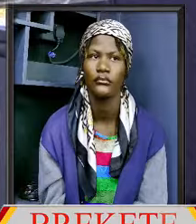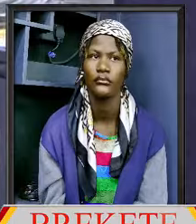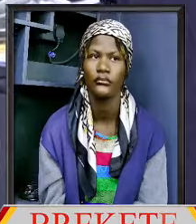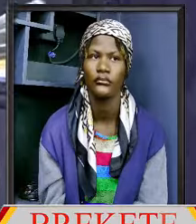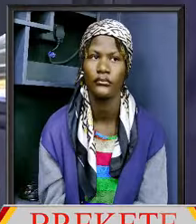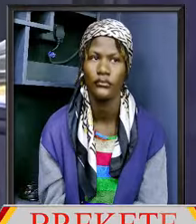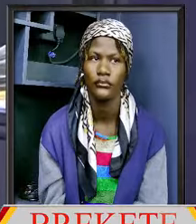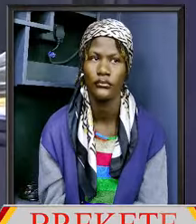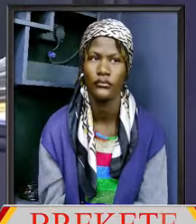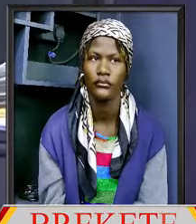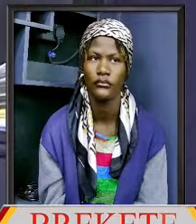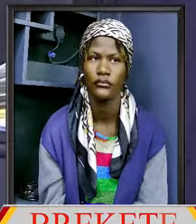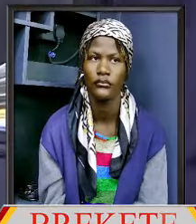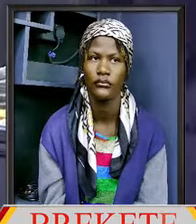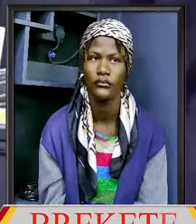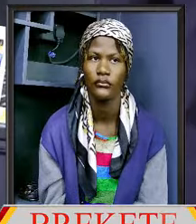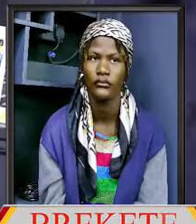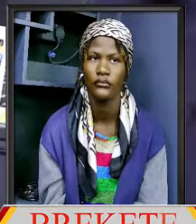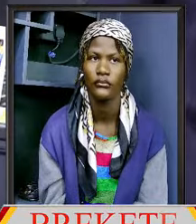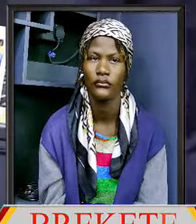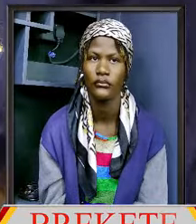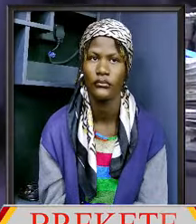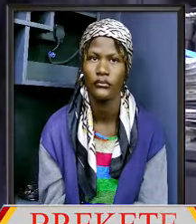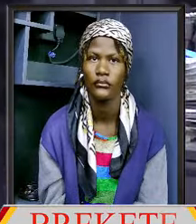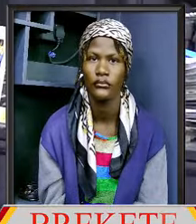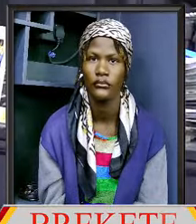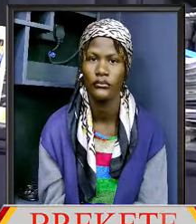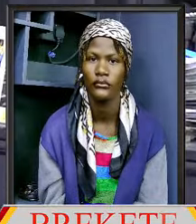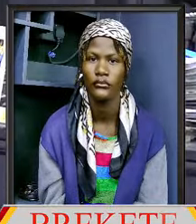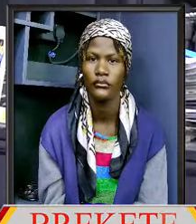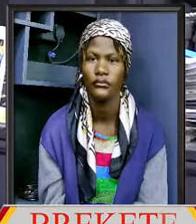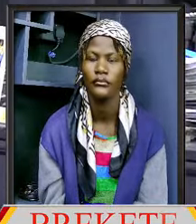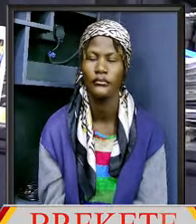Okay. Thank you very much. We could appreciate him.